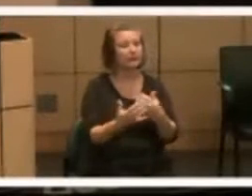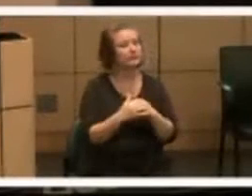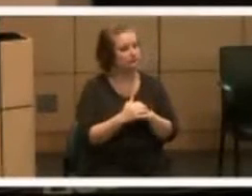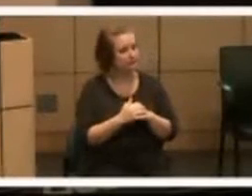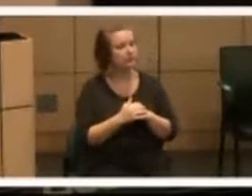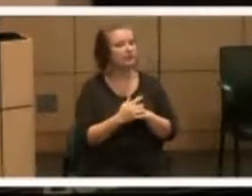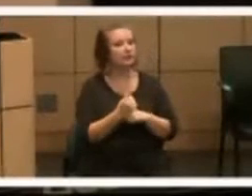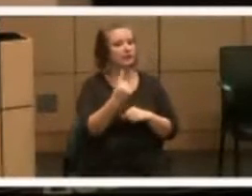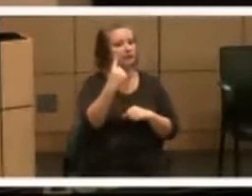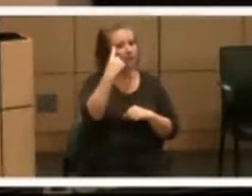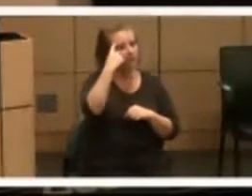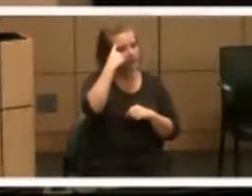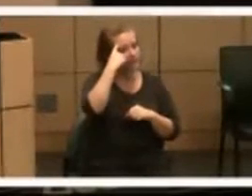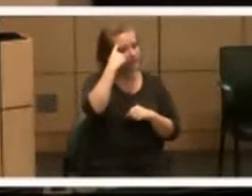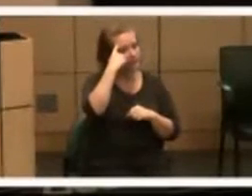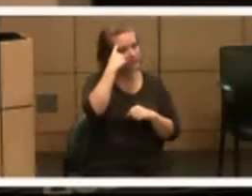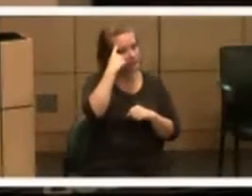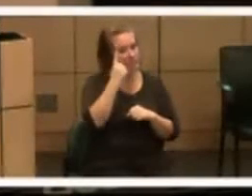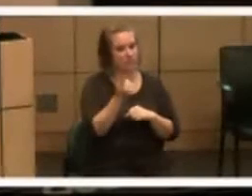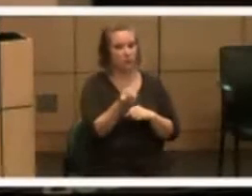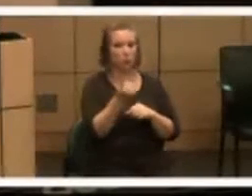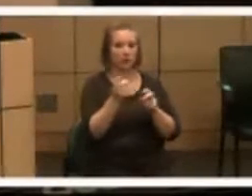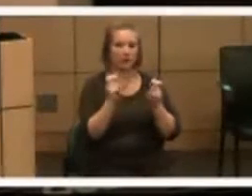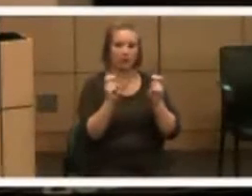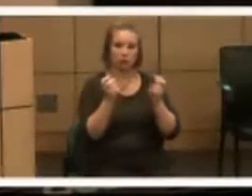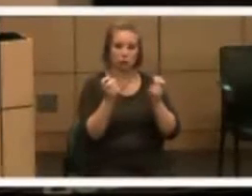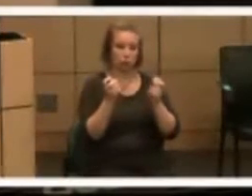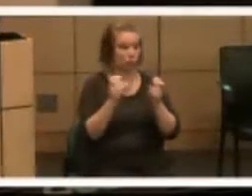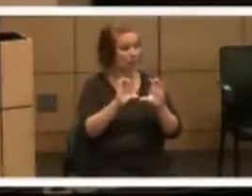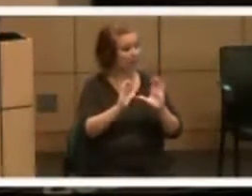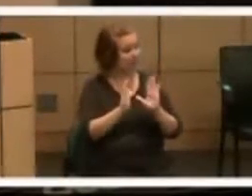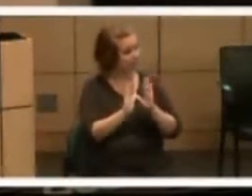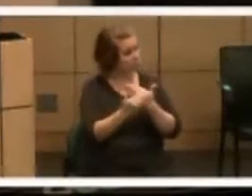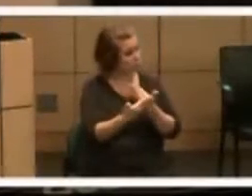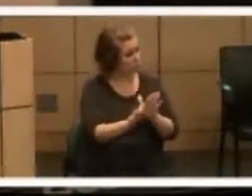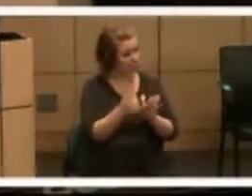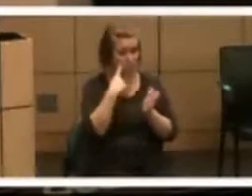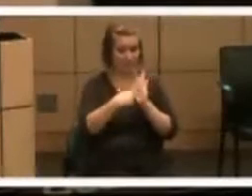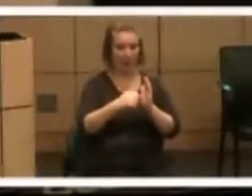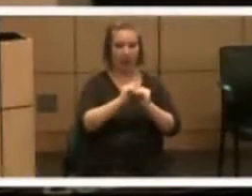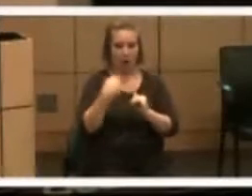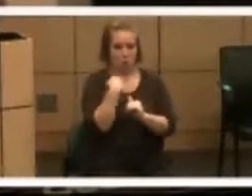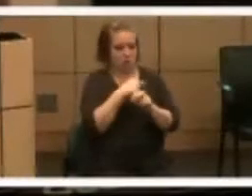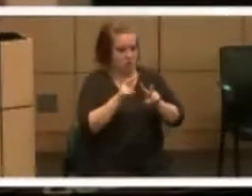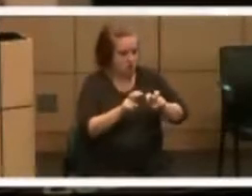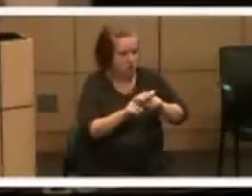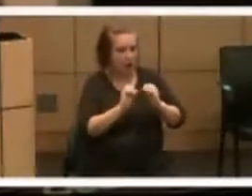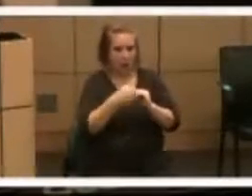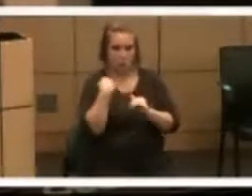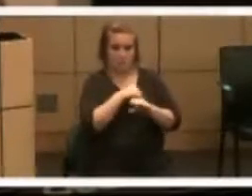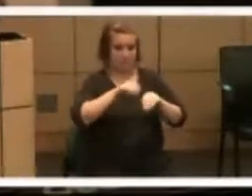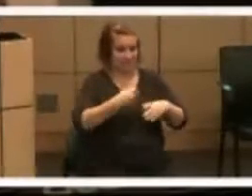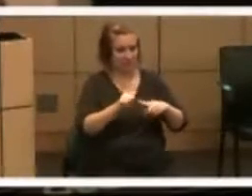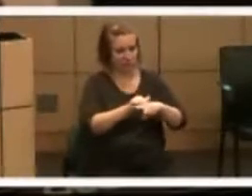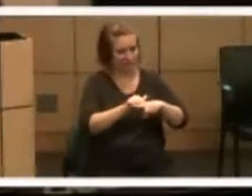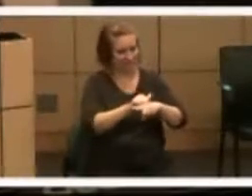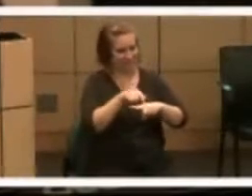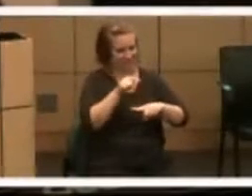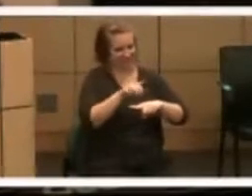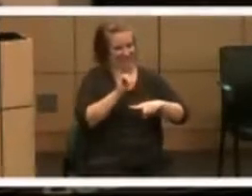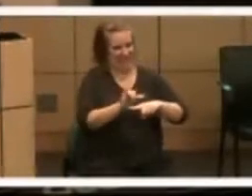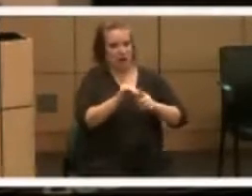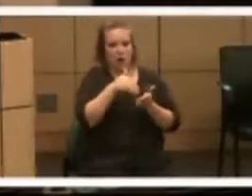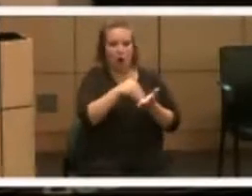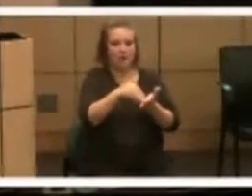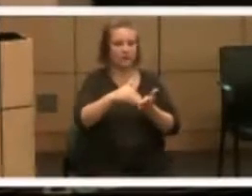that one of the issues is in the classroom, for example, how we're assessing or how we're providing training. Maybe it's often in a